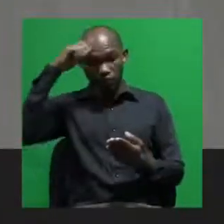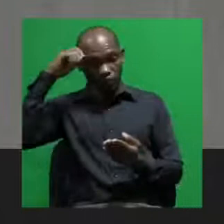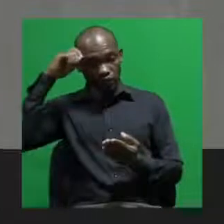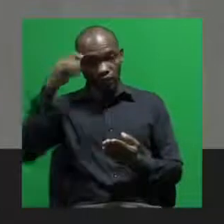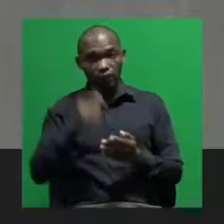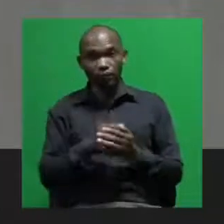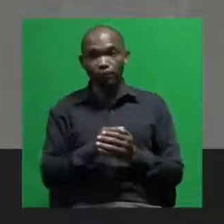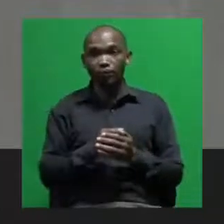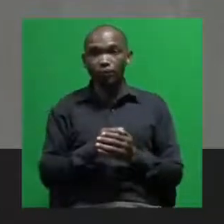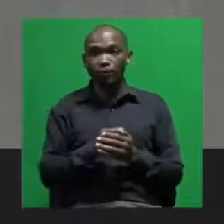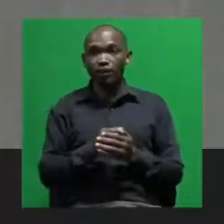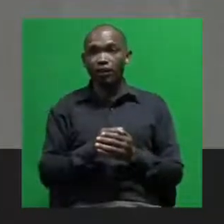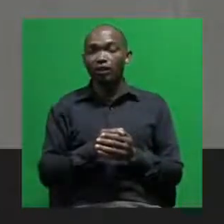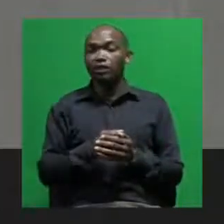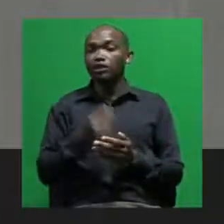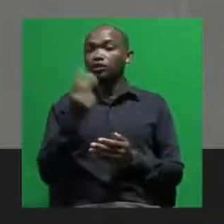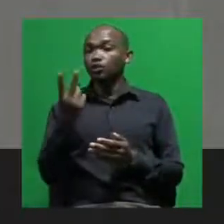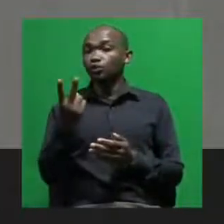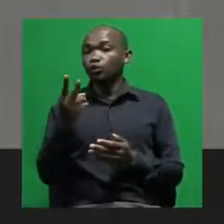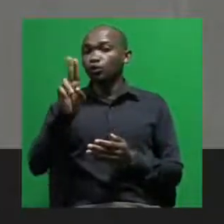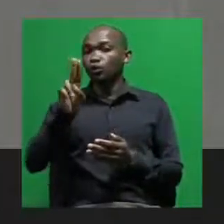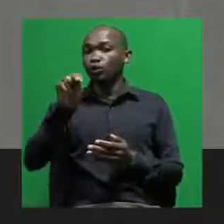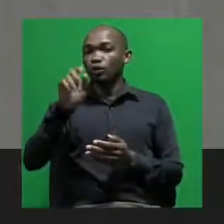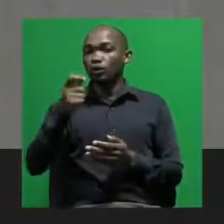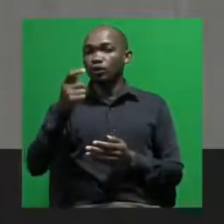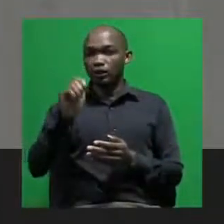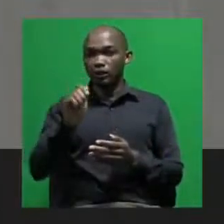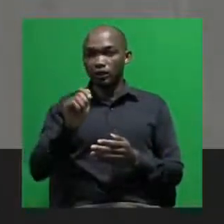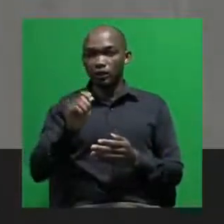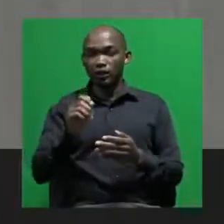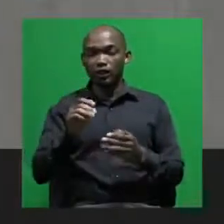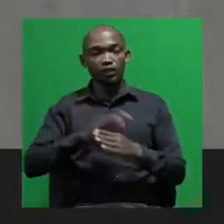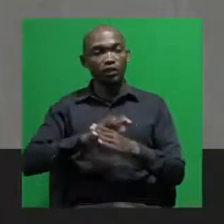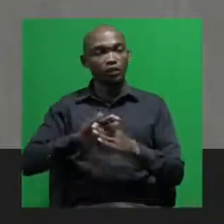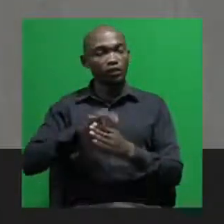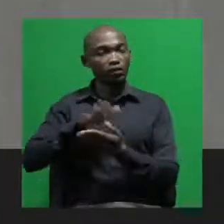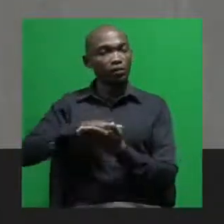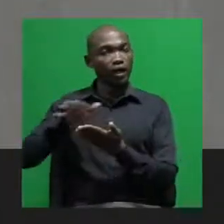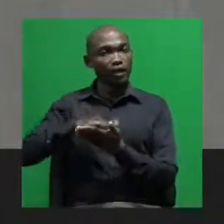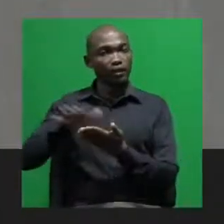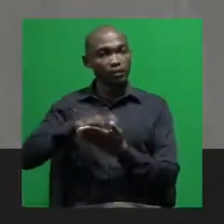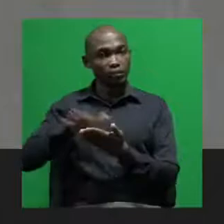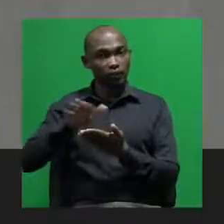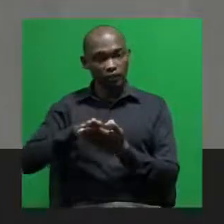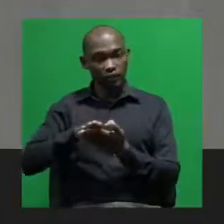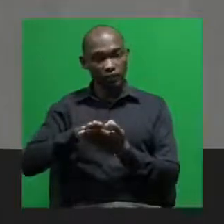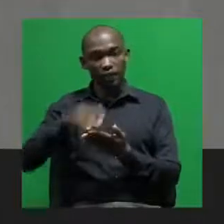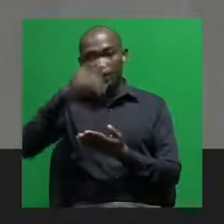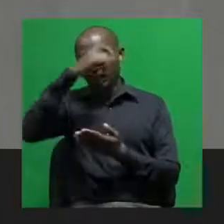down any 2 units that are used to express the temperature